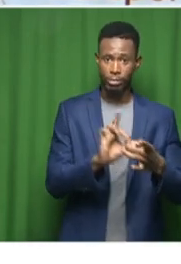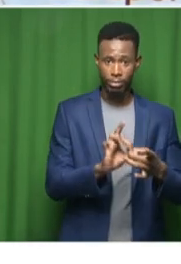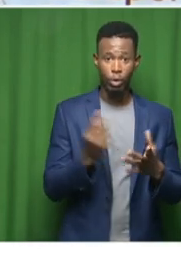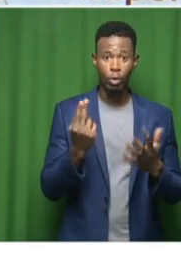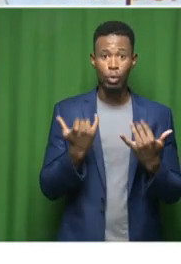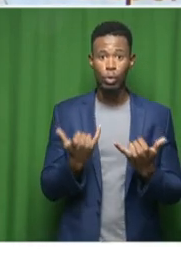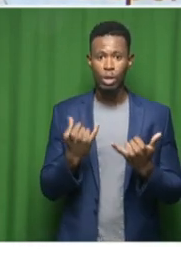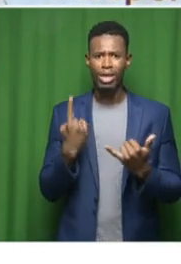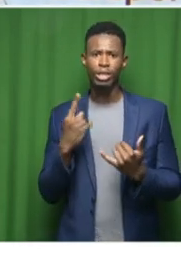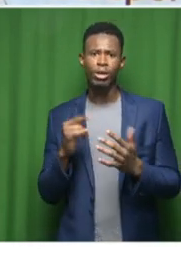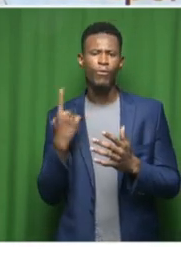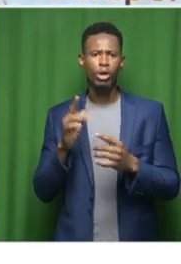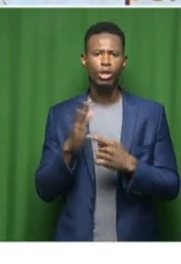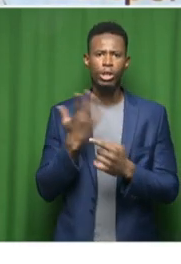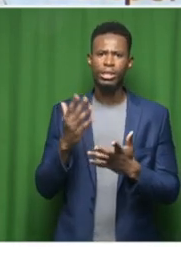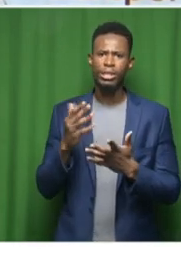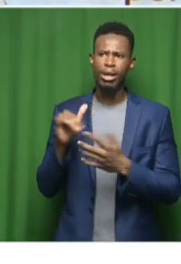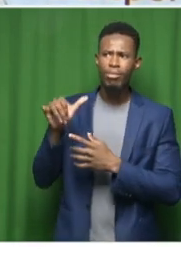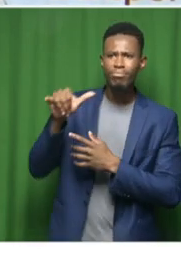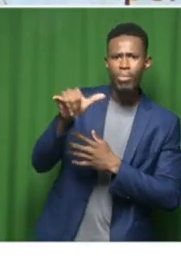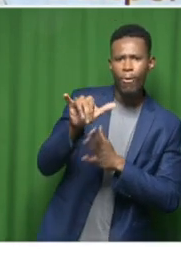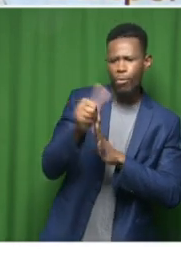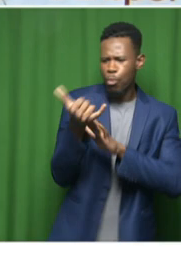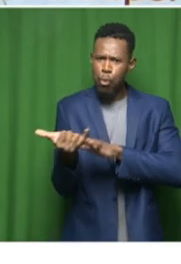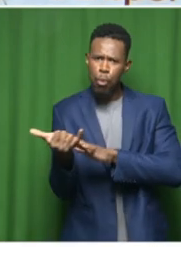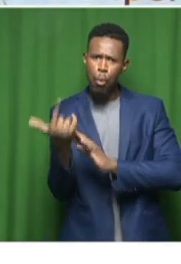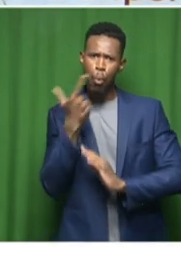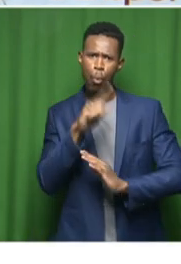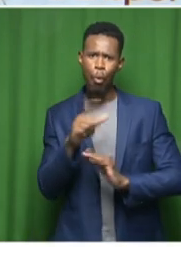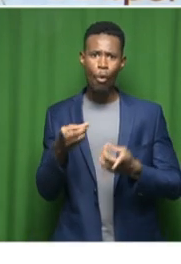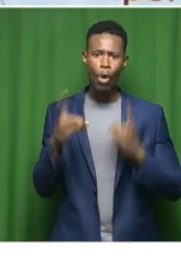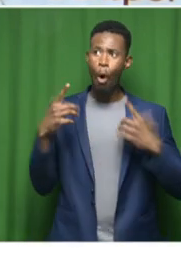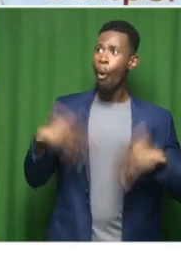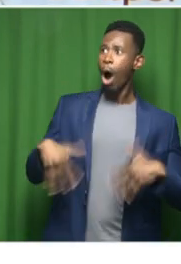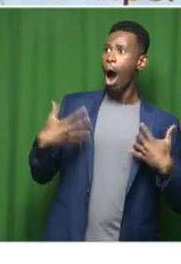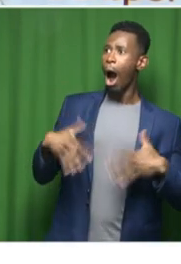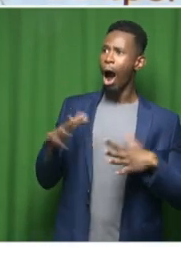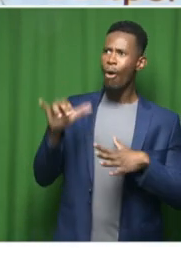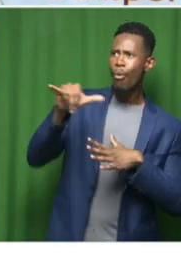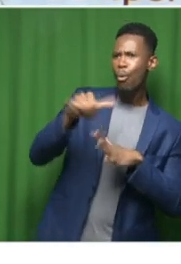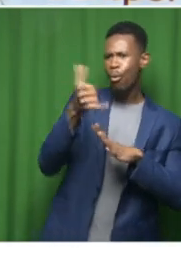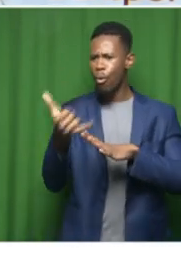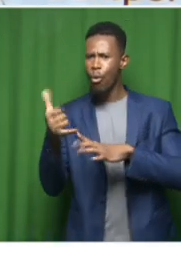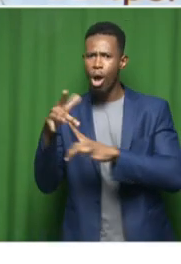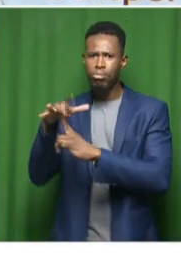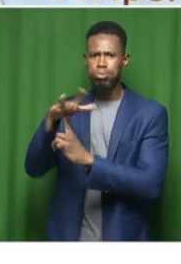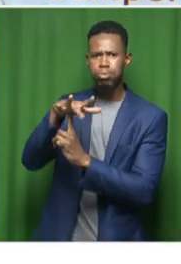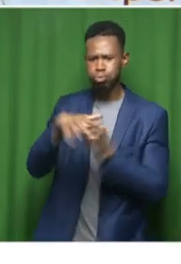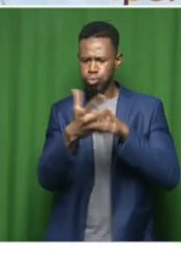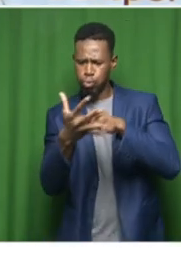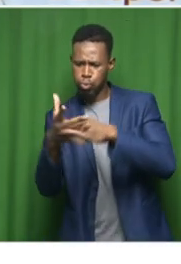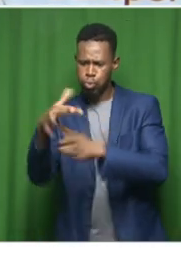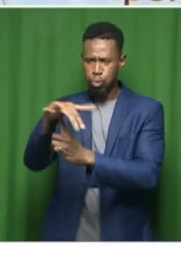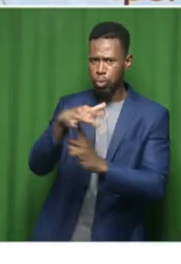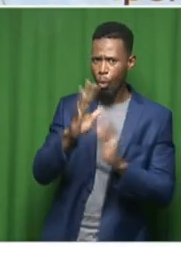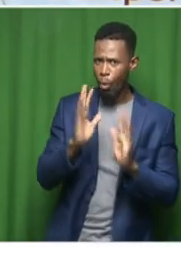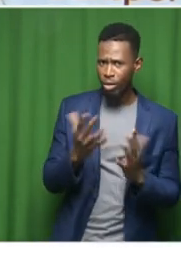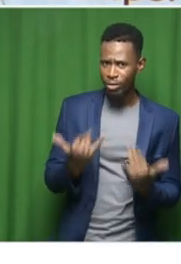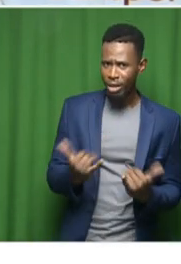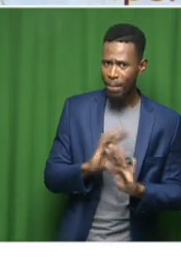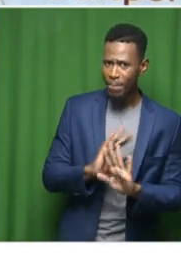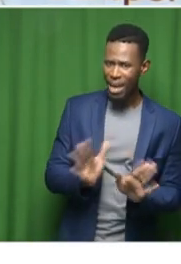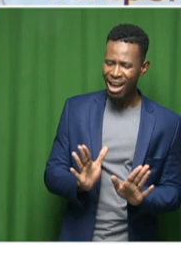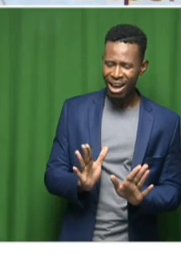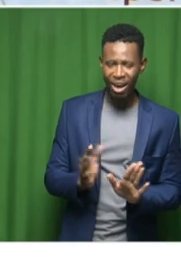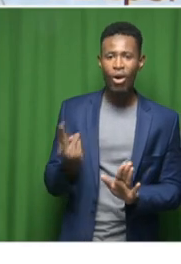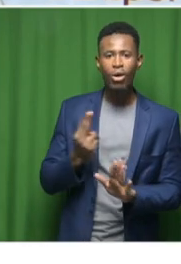about a display of some of the acrobatic displays that we'll be seeing later on today, but it's a day, as we've heard earlier on from the two mayors